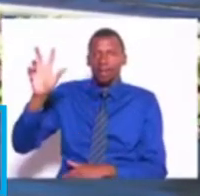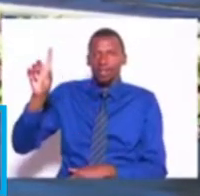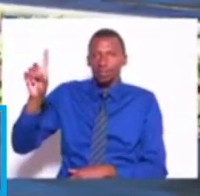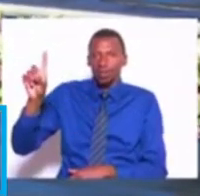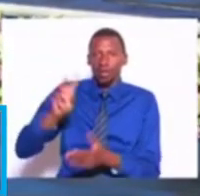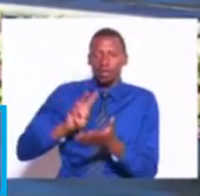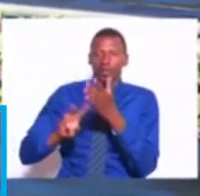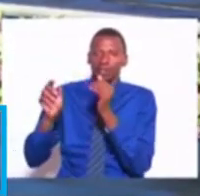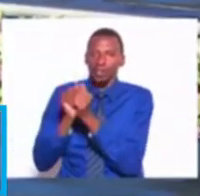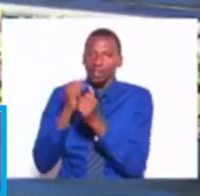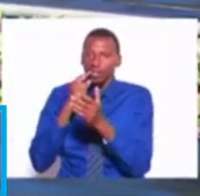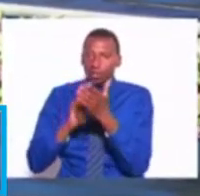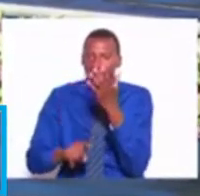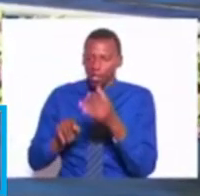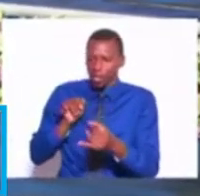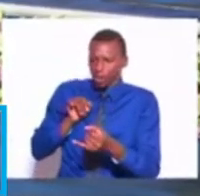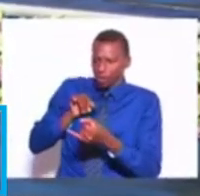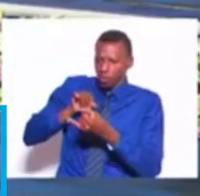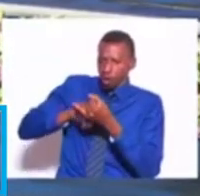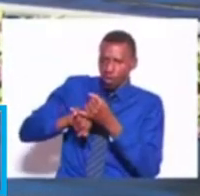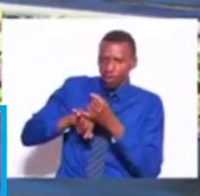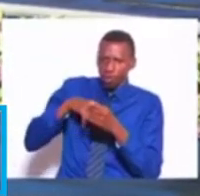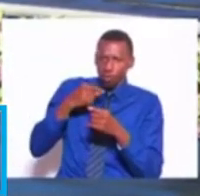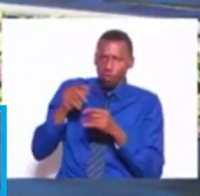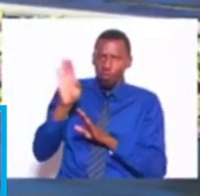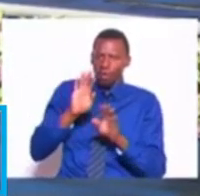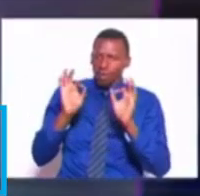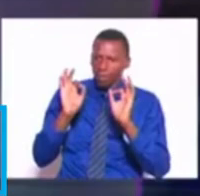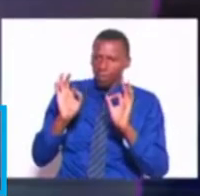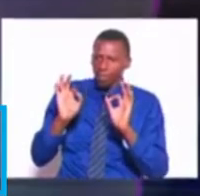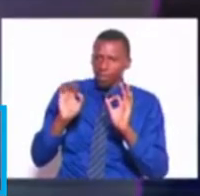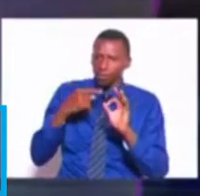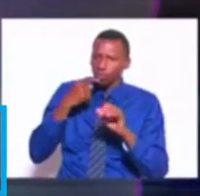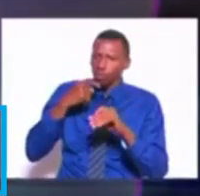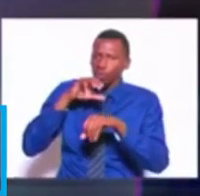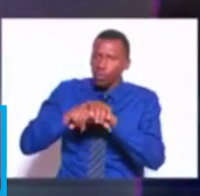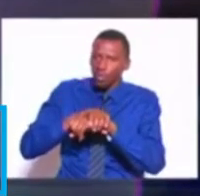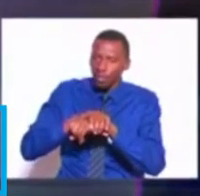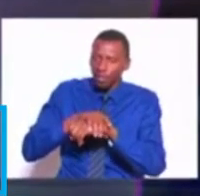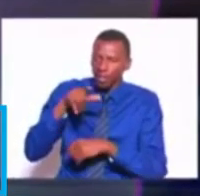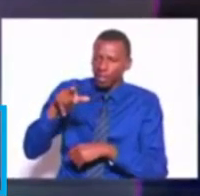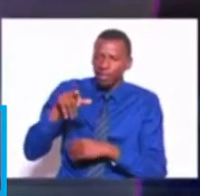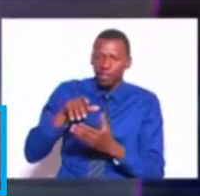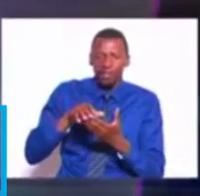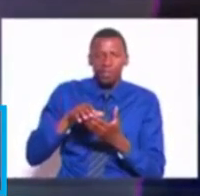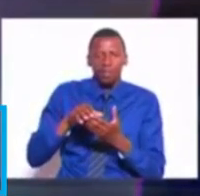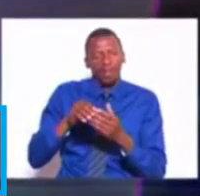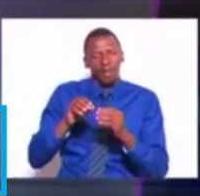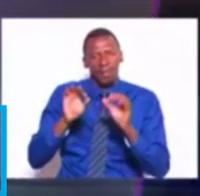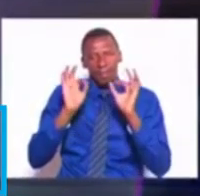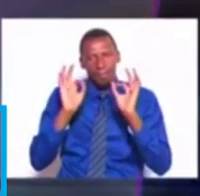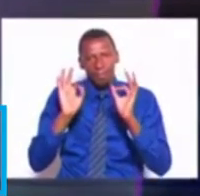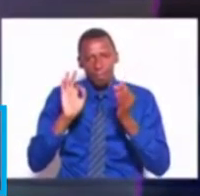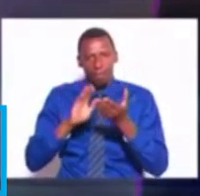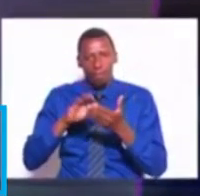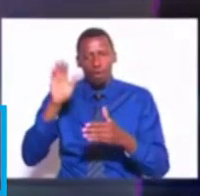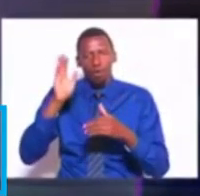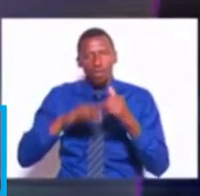wife of noble character, who can find? She is worth far more than rubies.